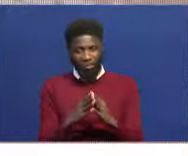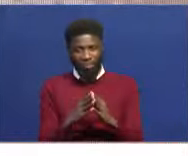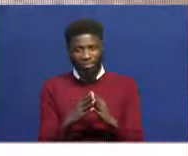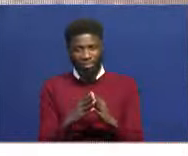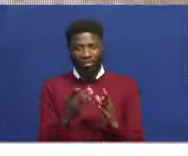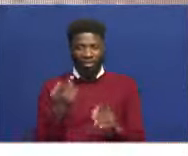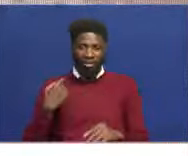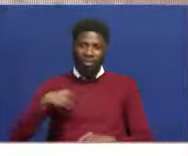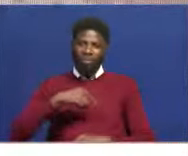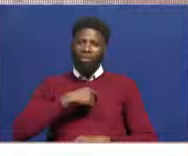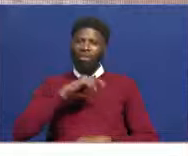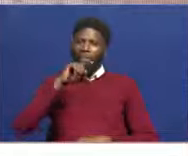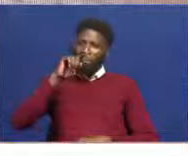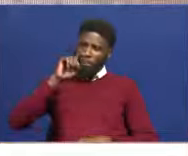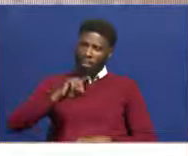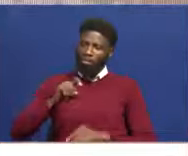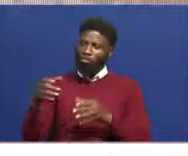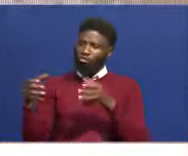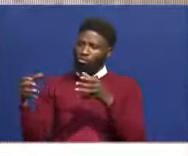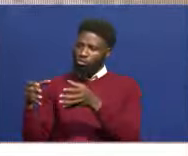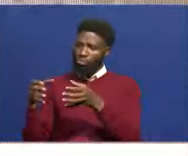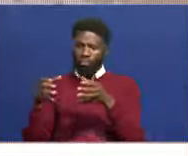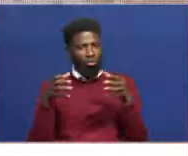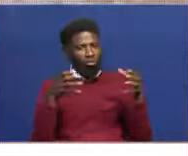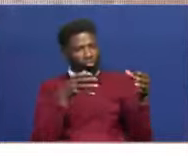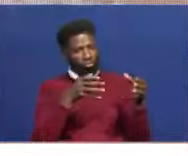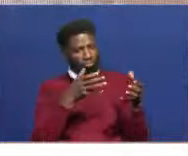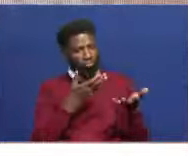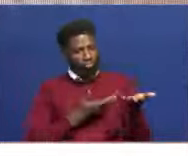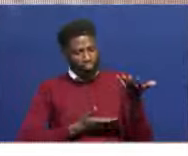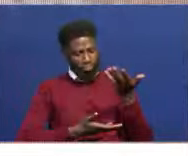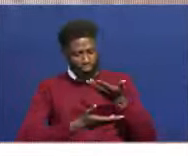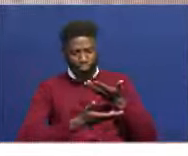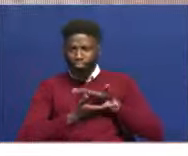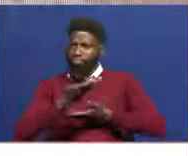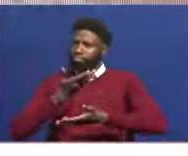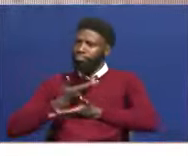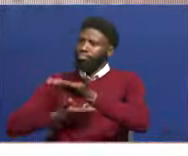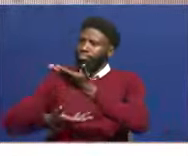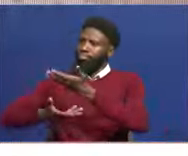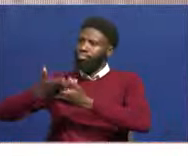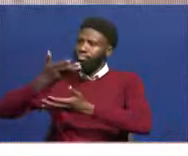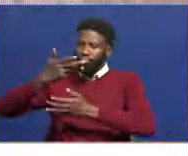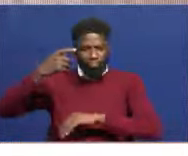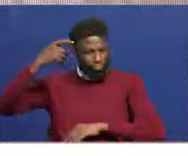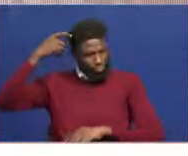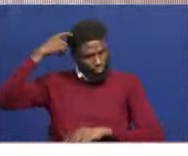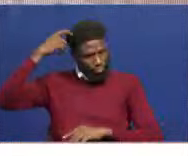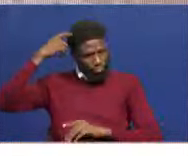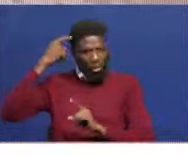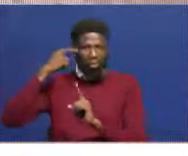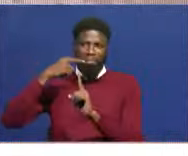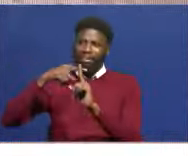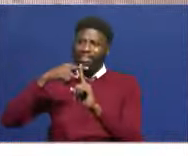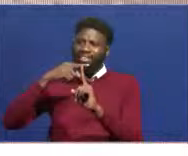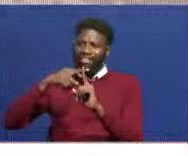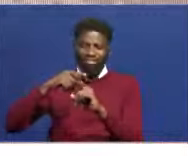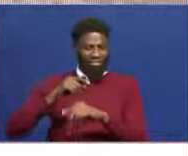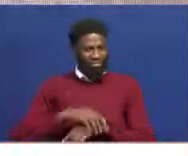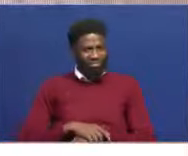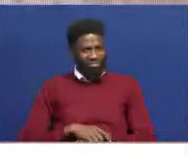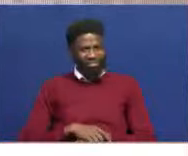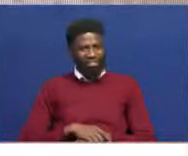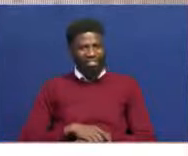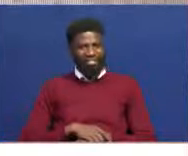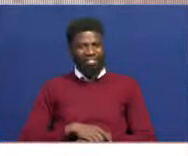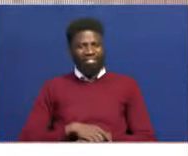we have to engage in dialogue, we have to be positive, we have to overcome this hatred that has